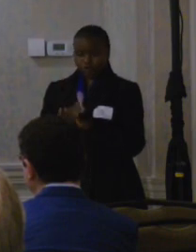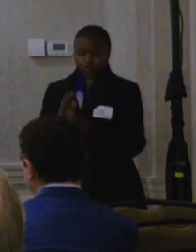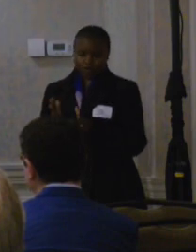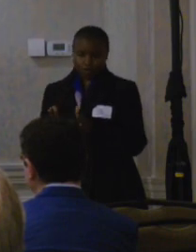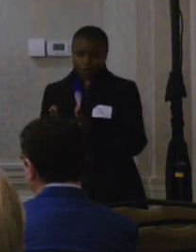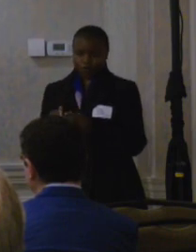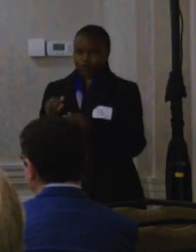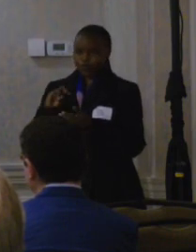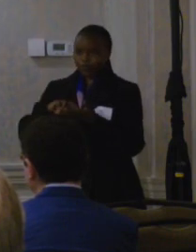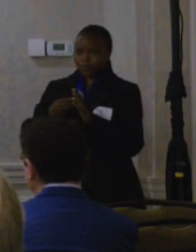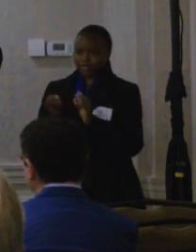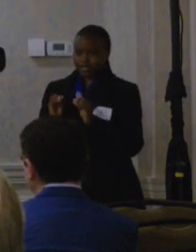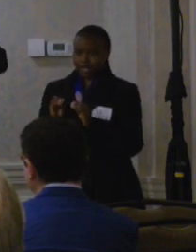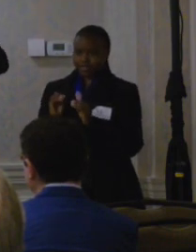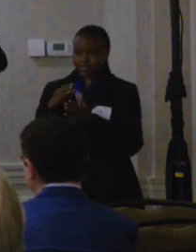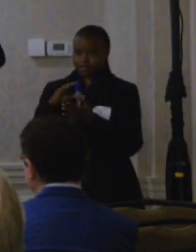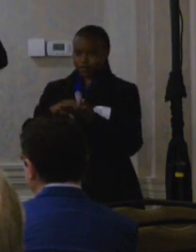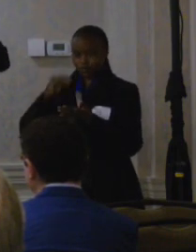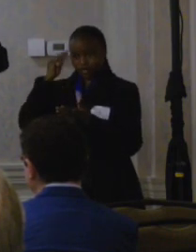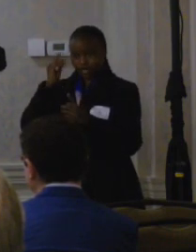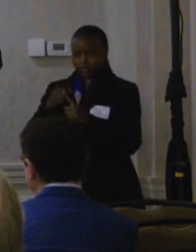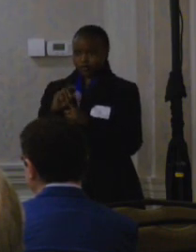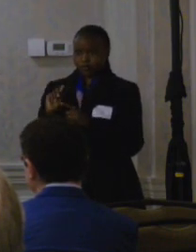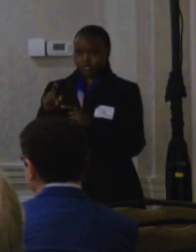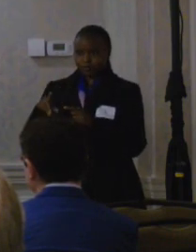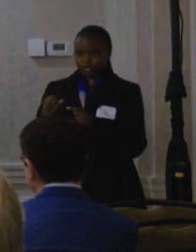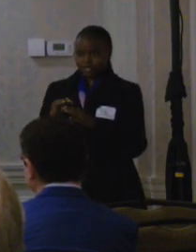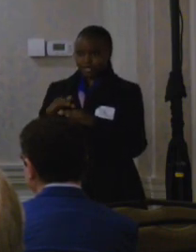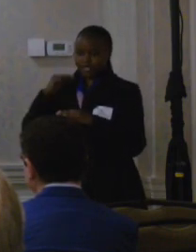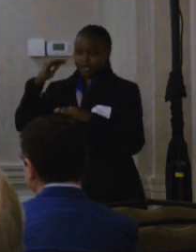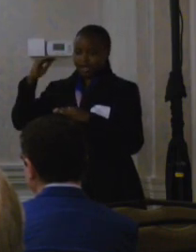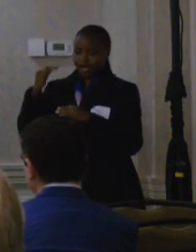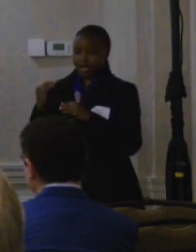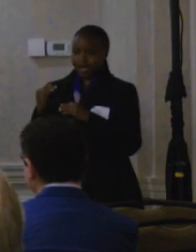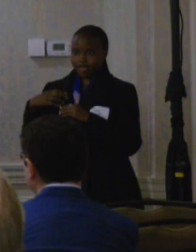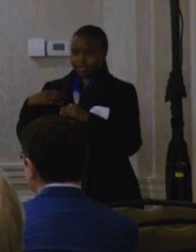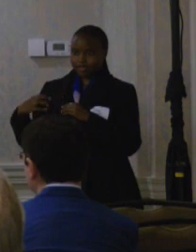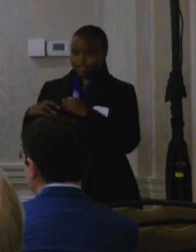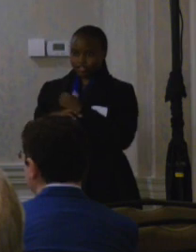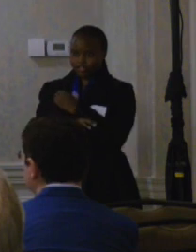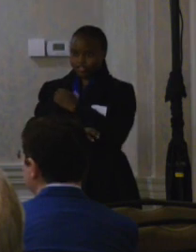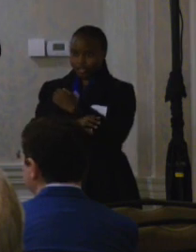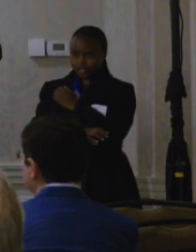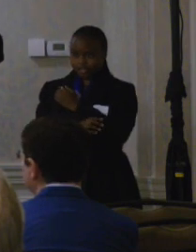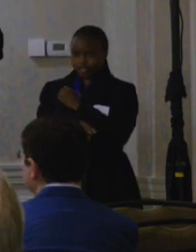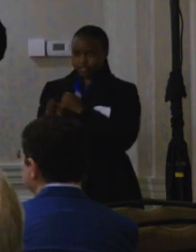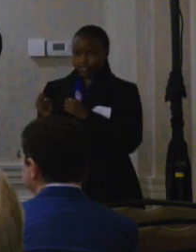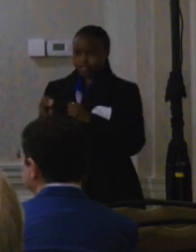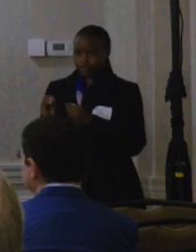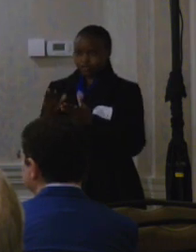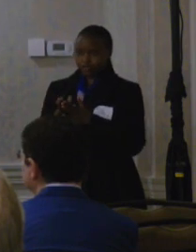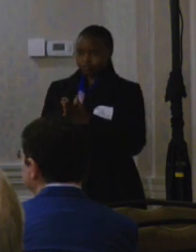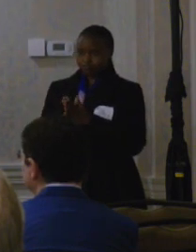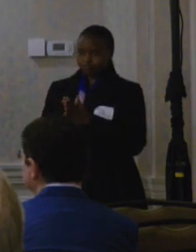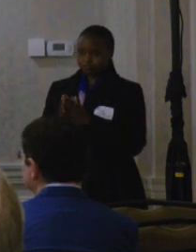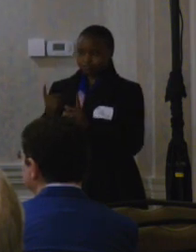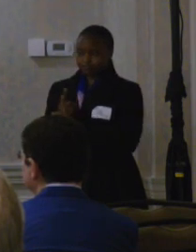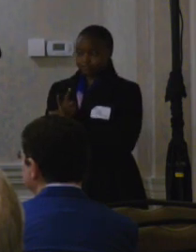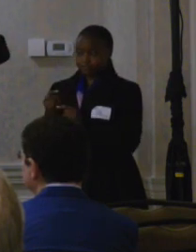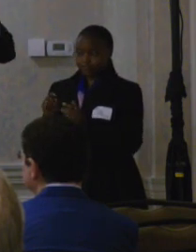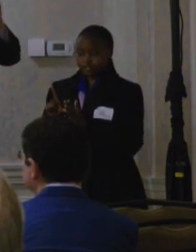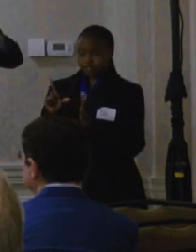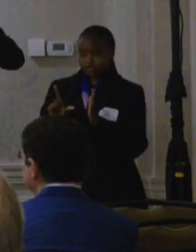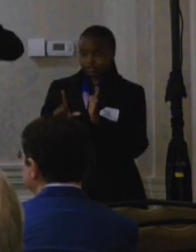don't learn anything from teacher professional development in high-income countries. So there are some broader lessons that draw